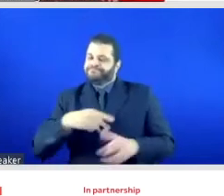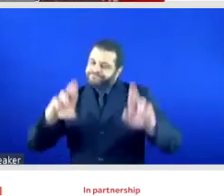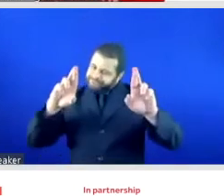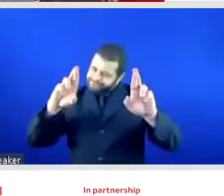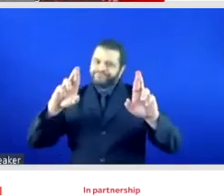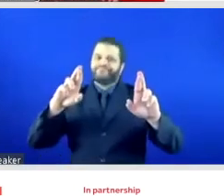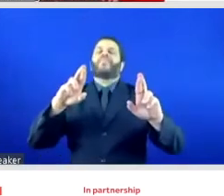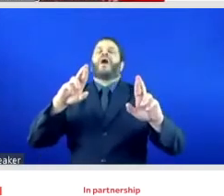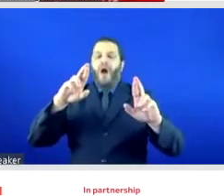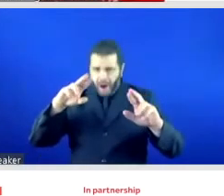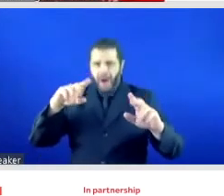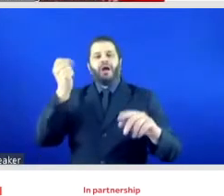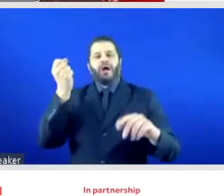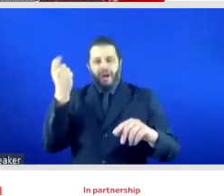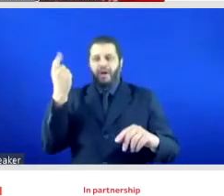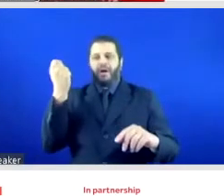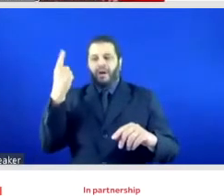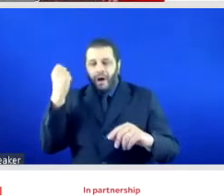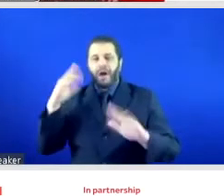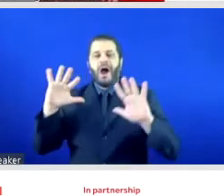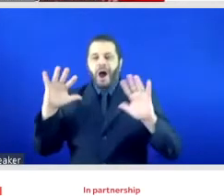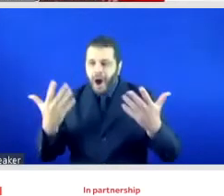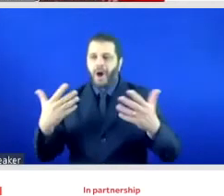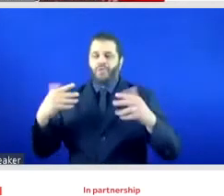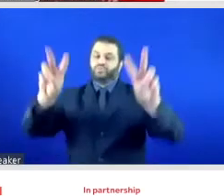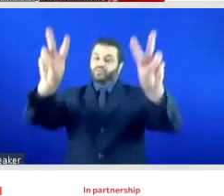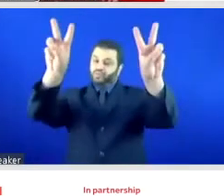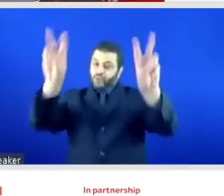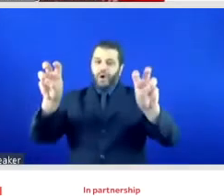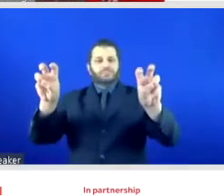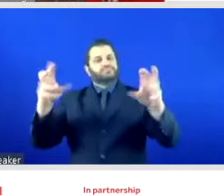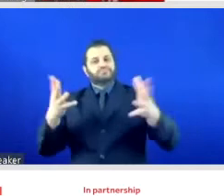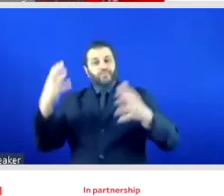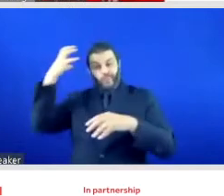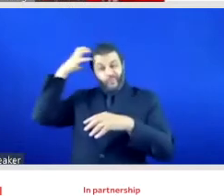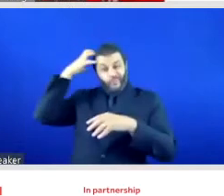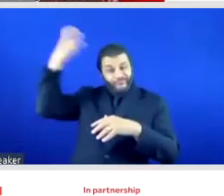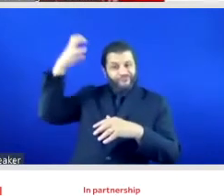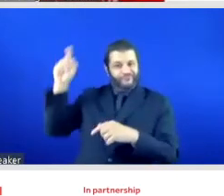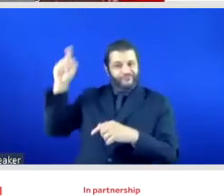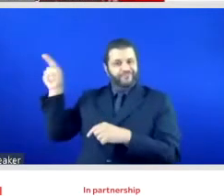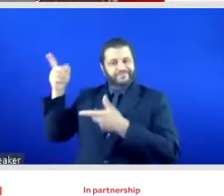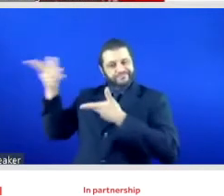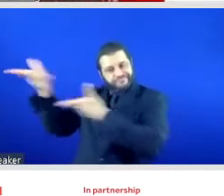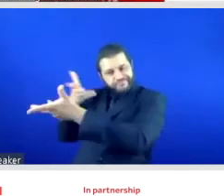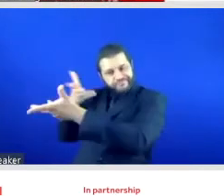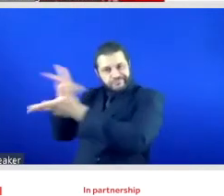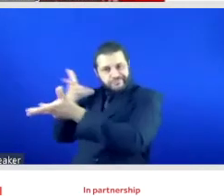of support from the general public, as well as potential allies and partners. We can also